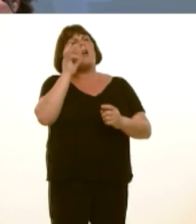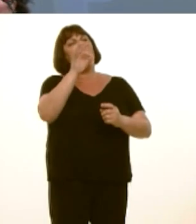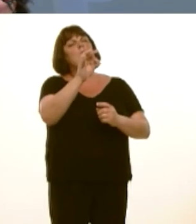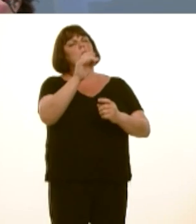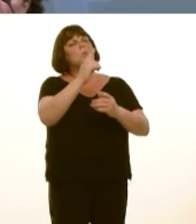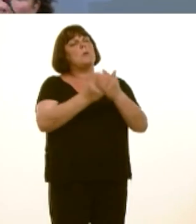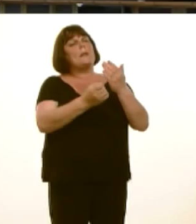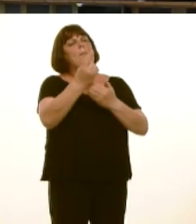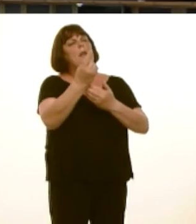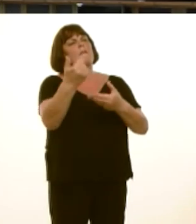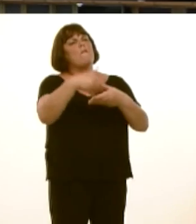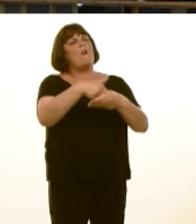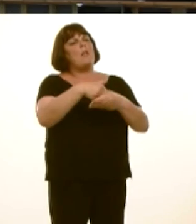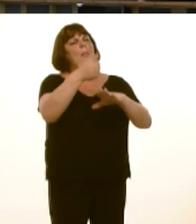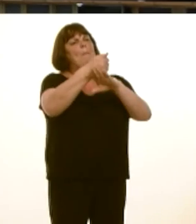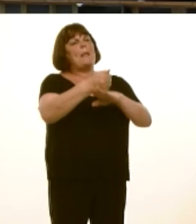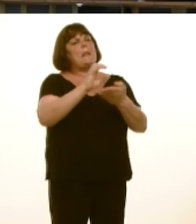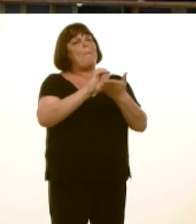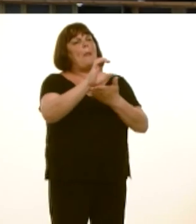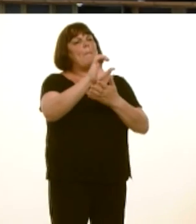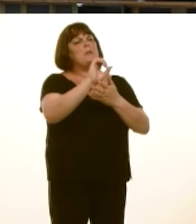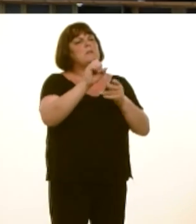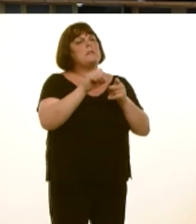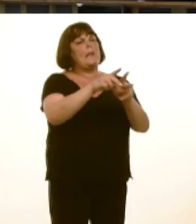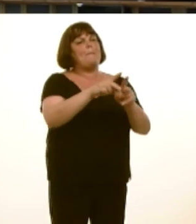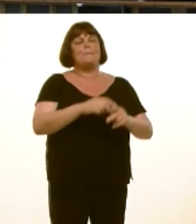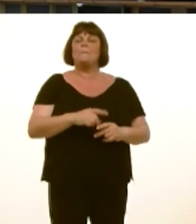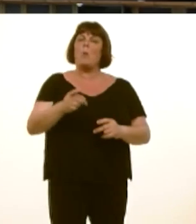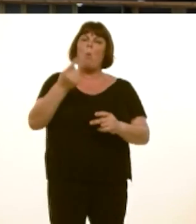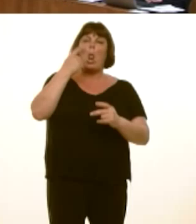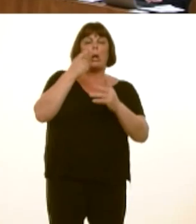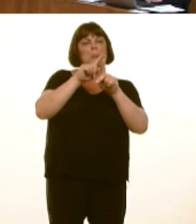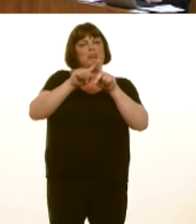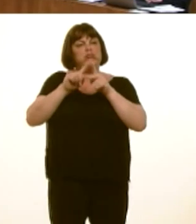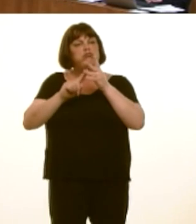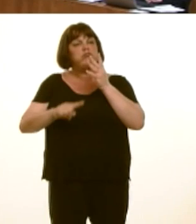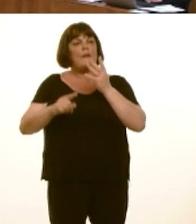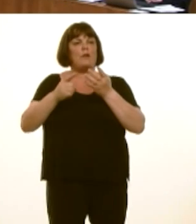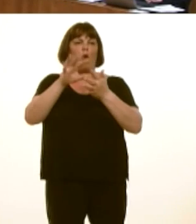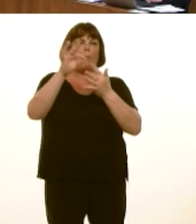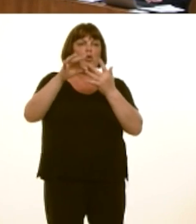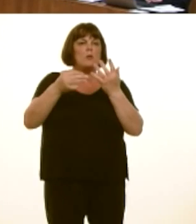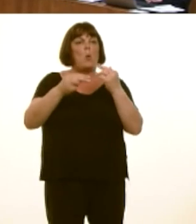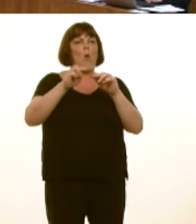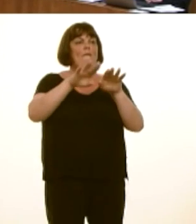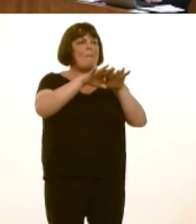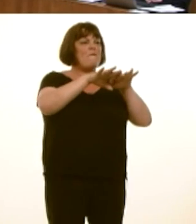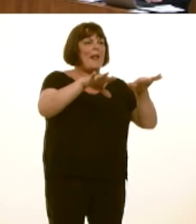scheme? We are looking to see which of the options we should look at, whether there should be a flat rate or whether there should be an area